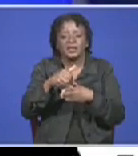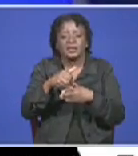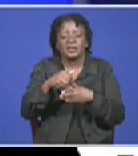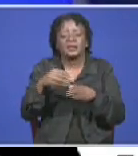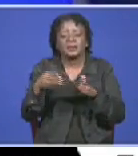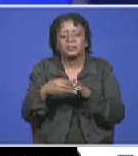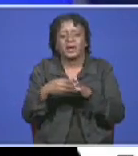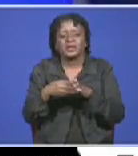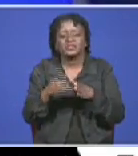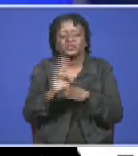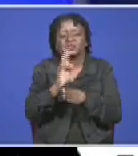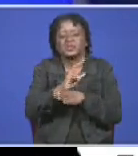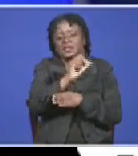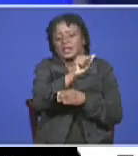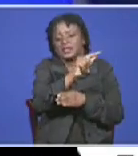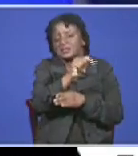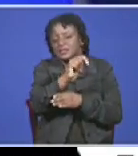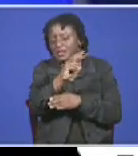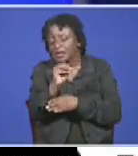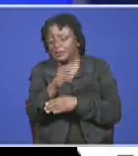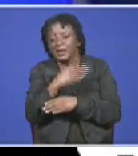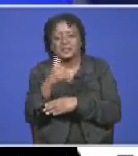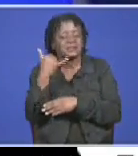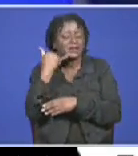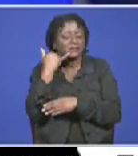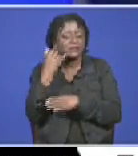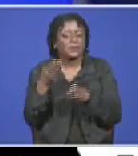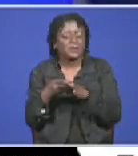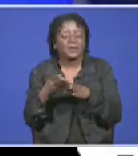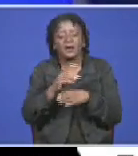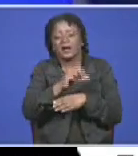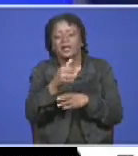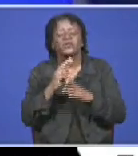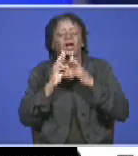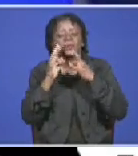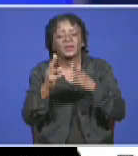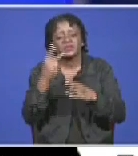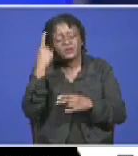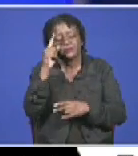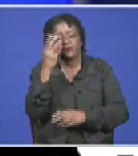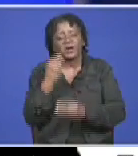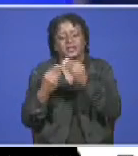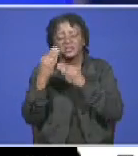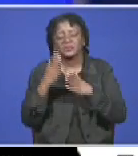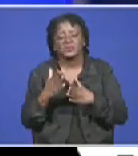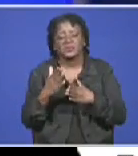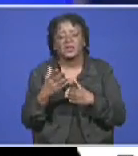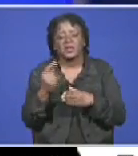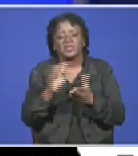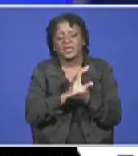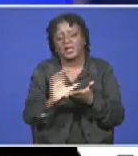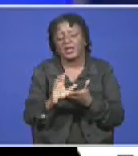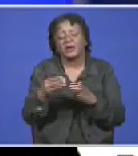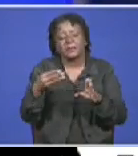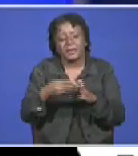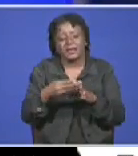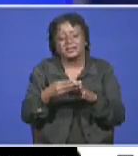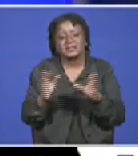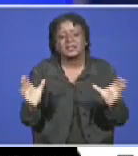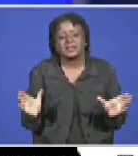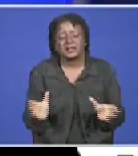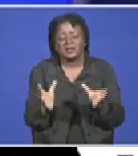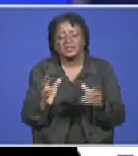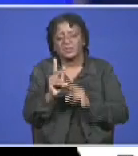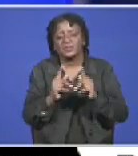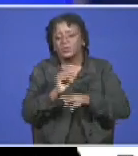utilizing automatic teller machines and telephone banking are other recommendations for consumers. The Clearing Banks Association encouraging persons who don't